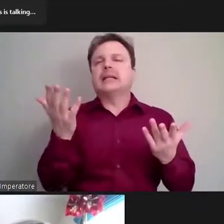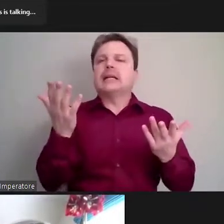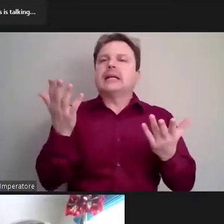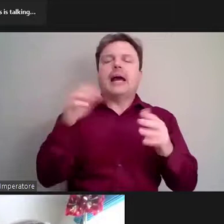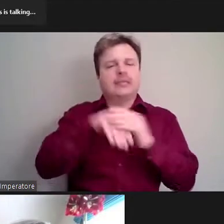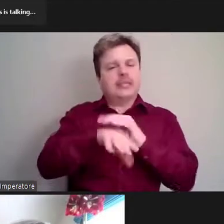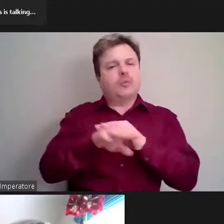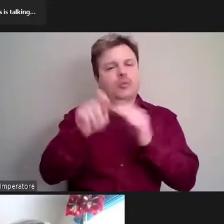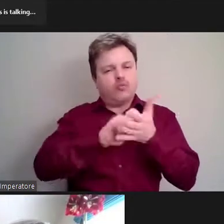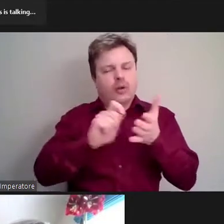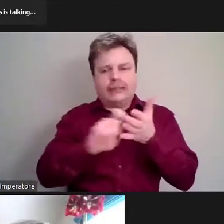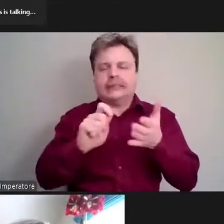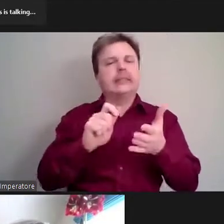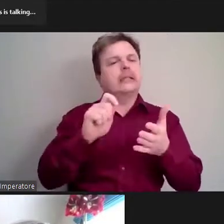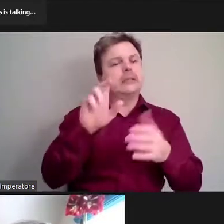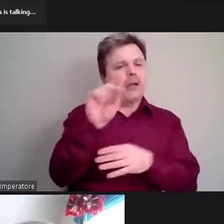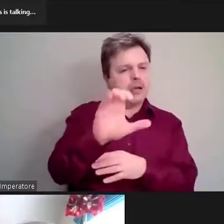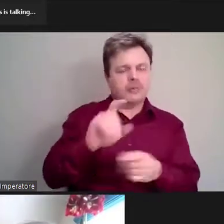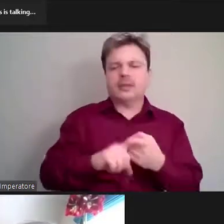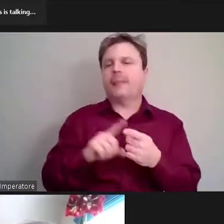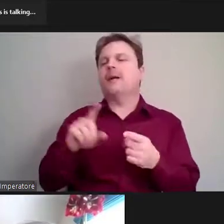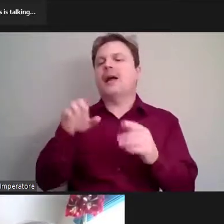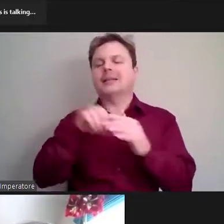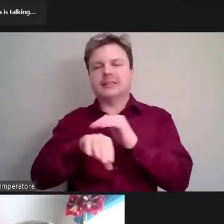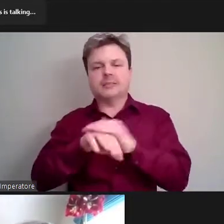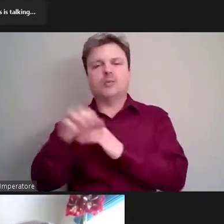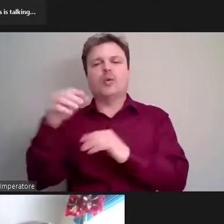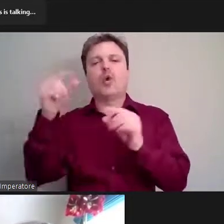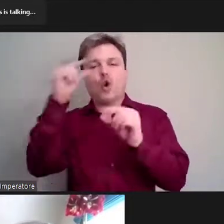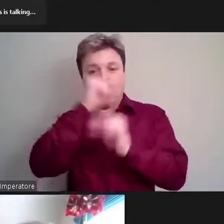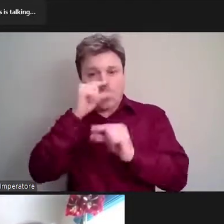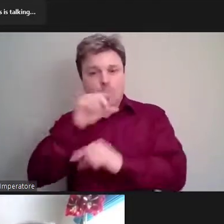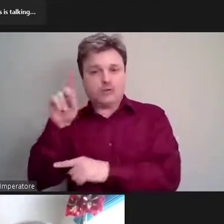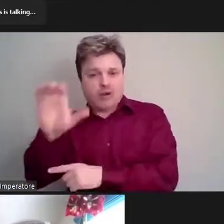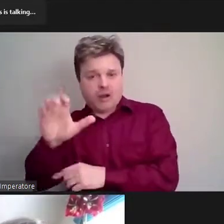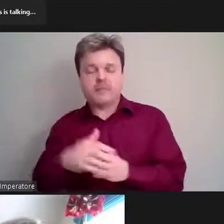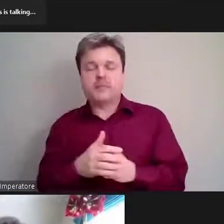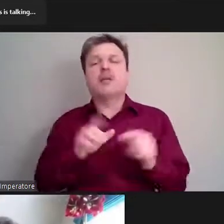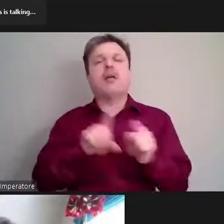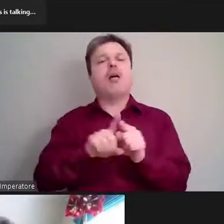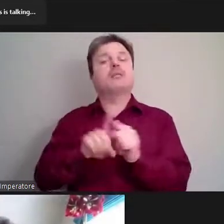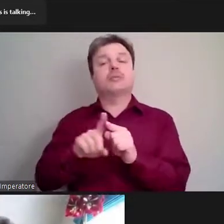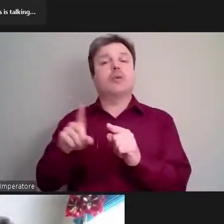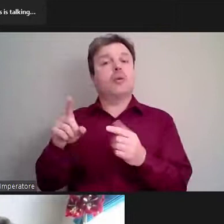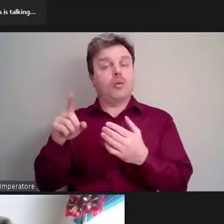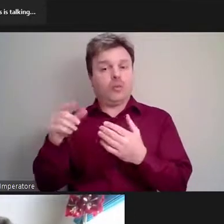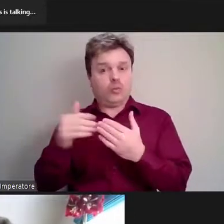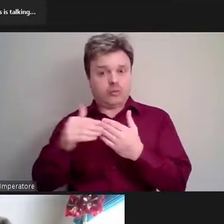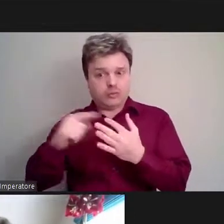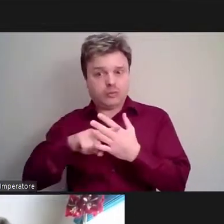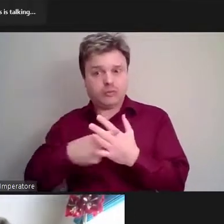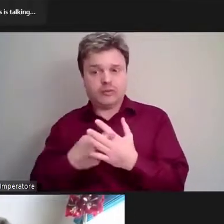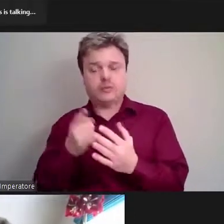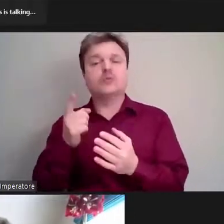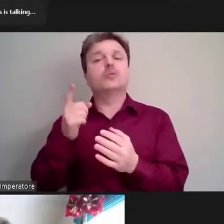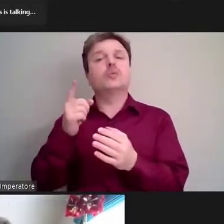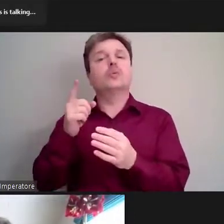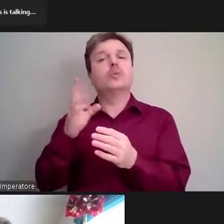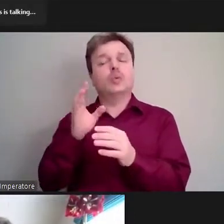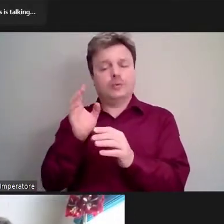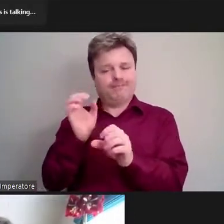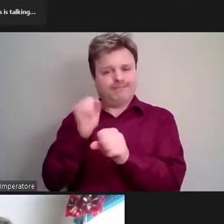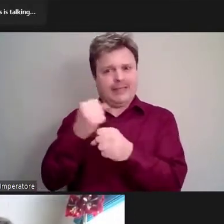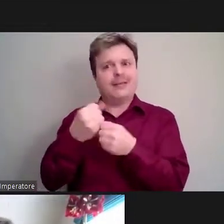documents, accessible Google Docs. We're also starting to create guides in